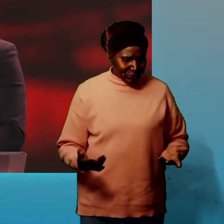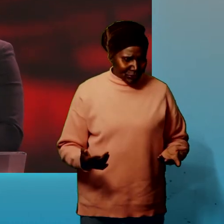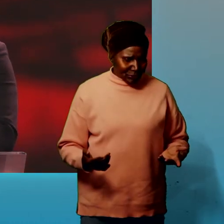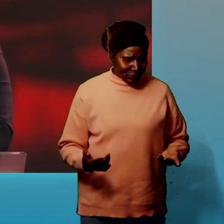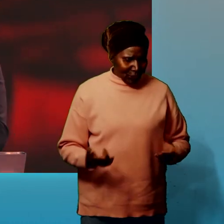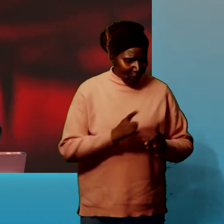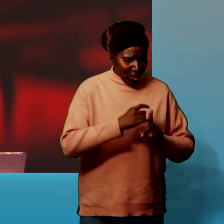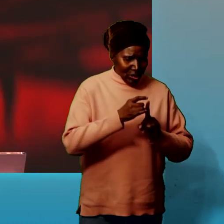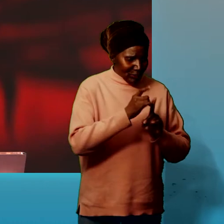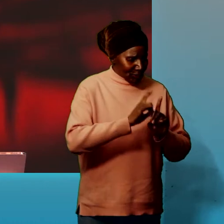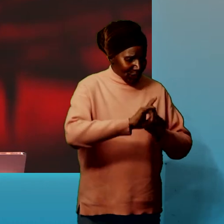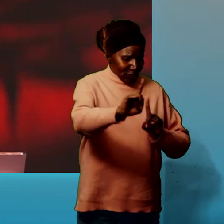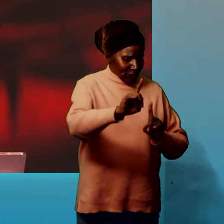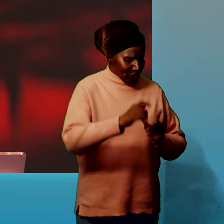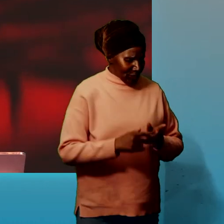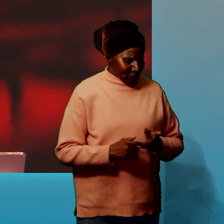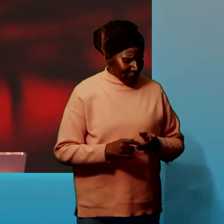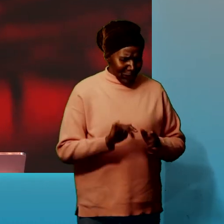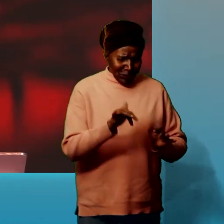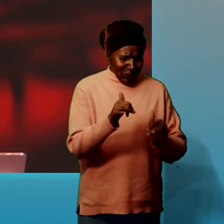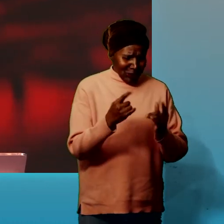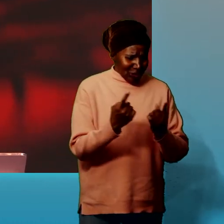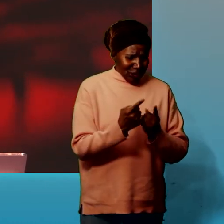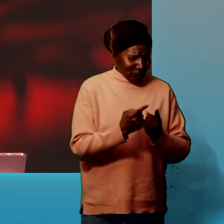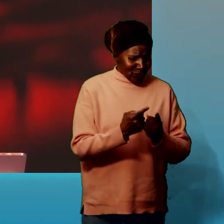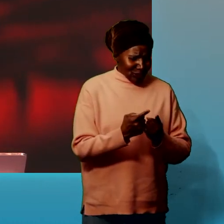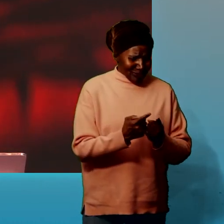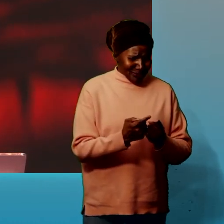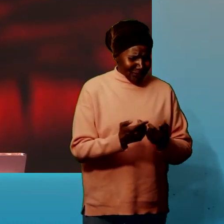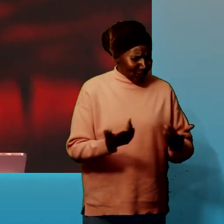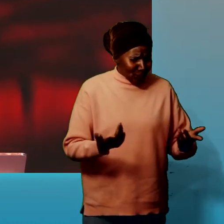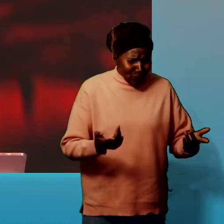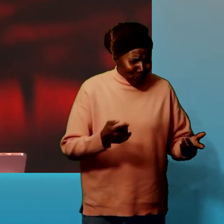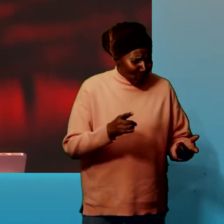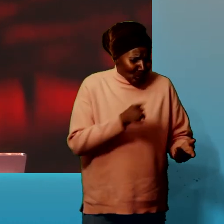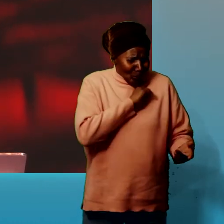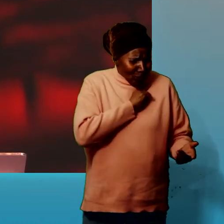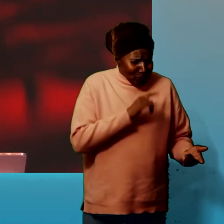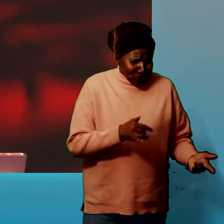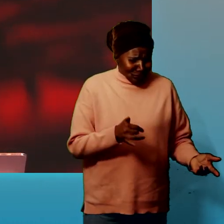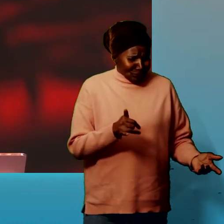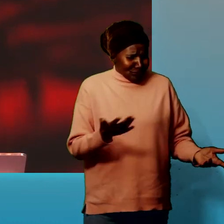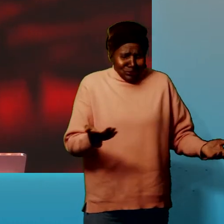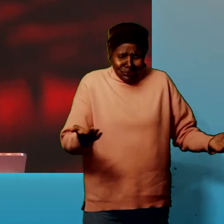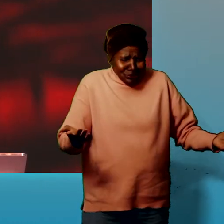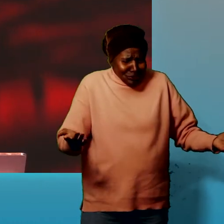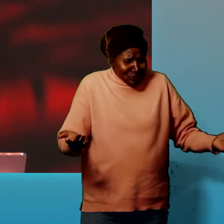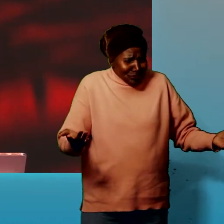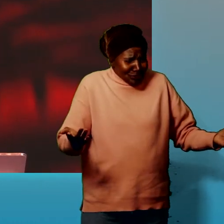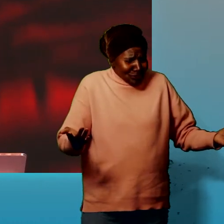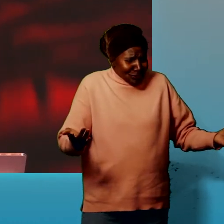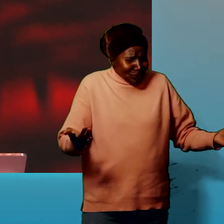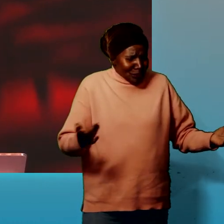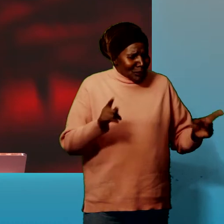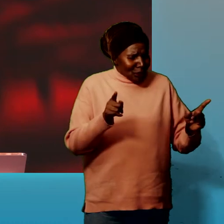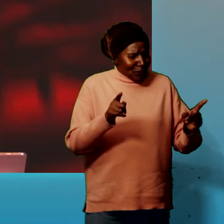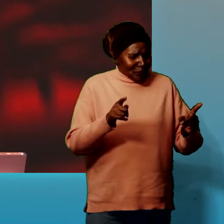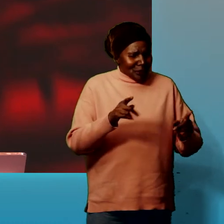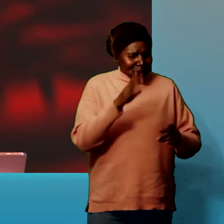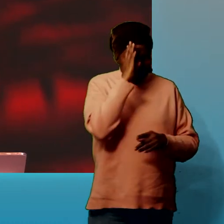Things may not totally be what you want them to be. But I can assure you tonight, Jesus